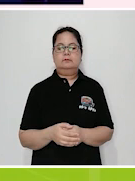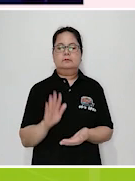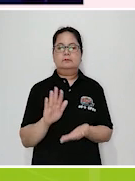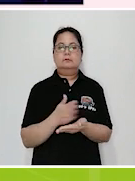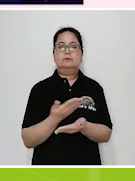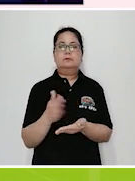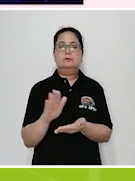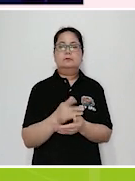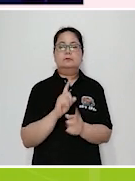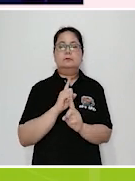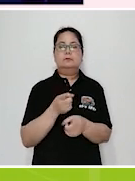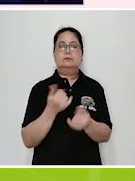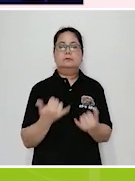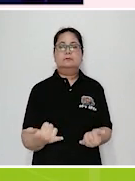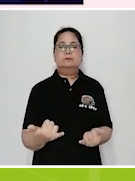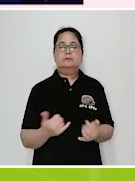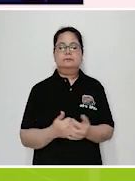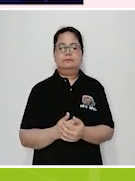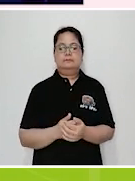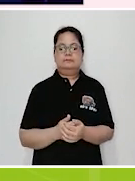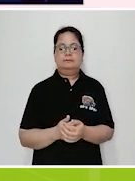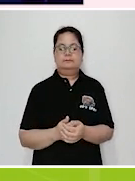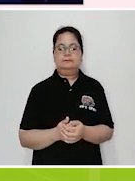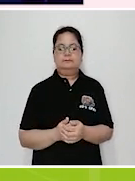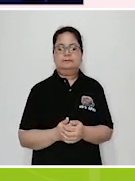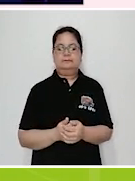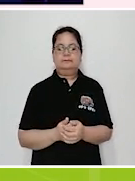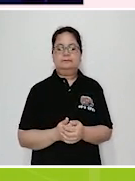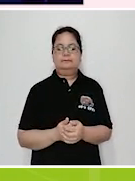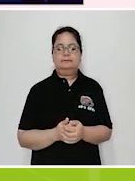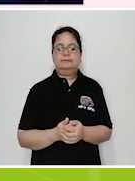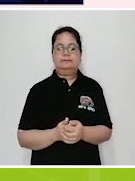Can you share your answers now?